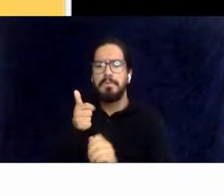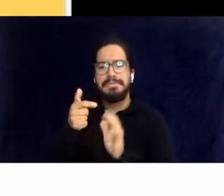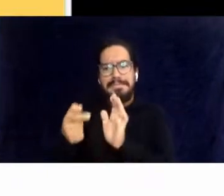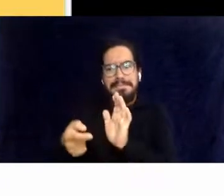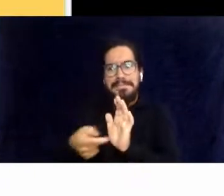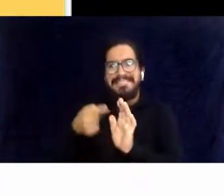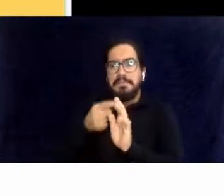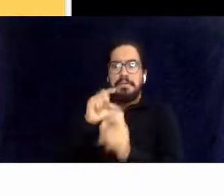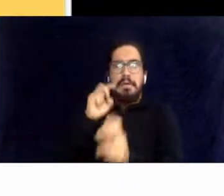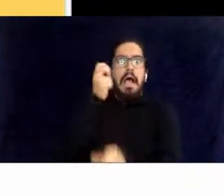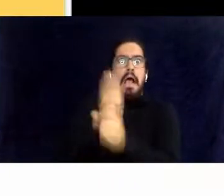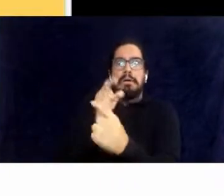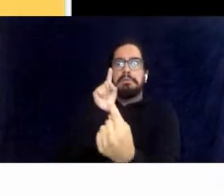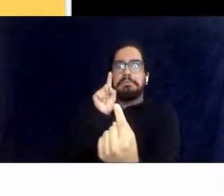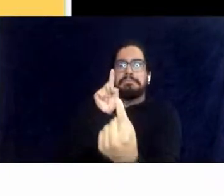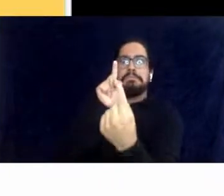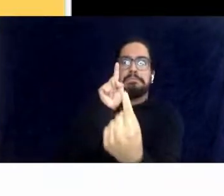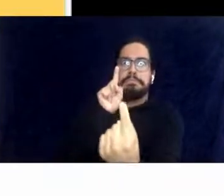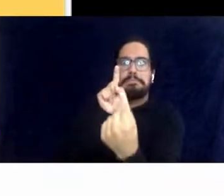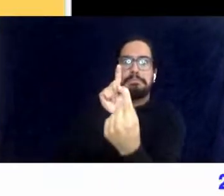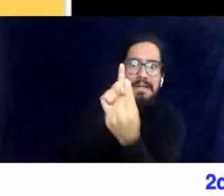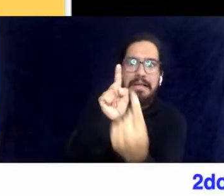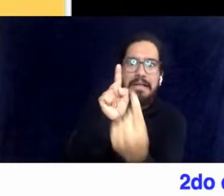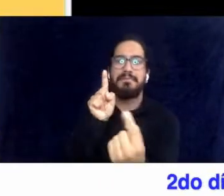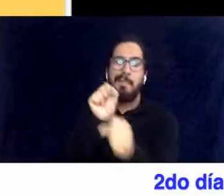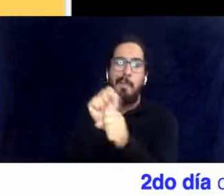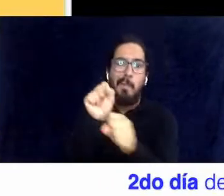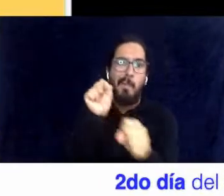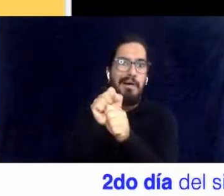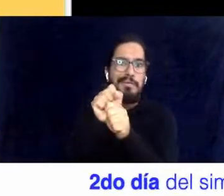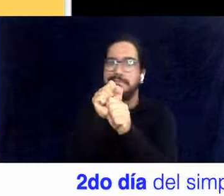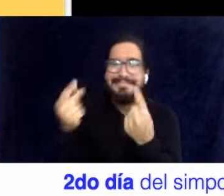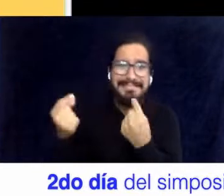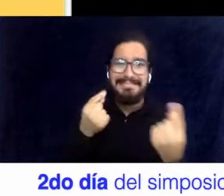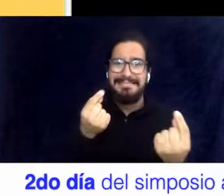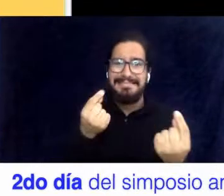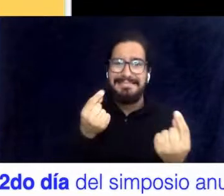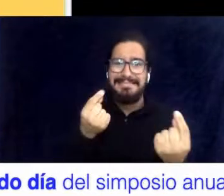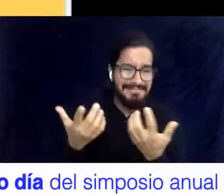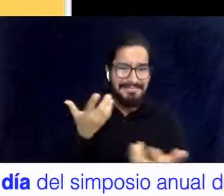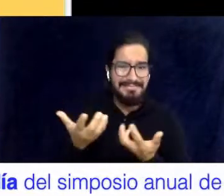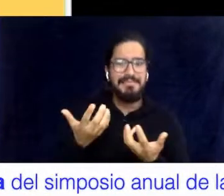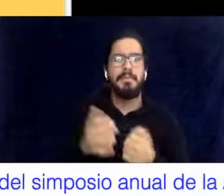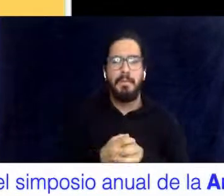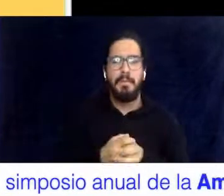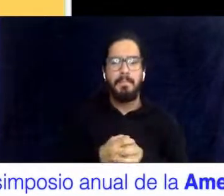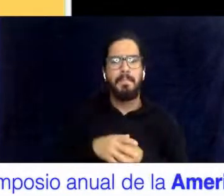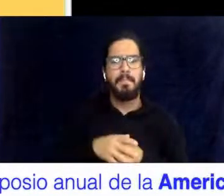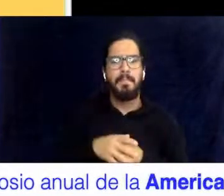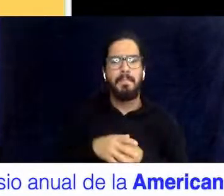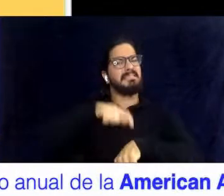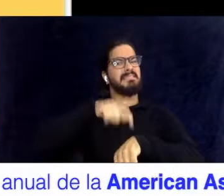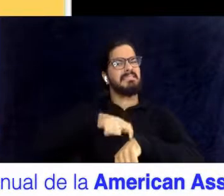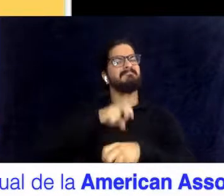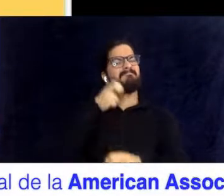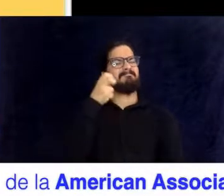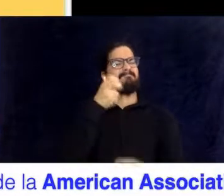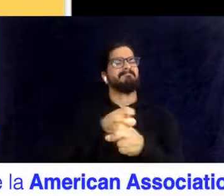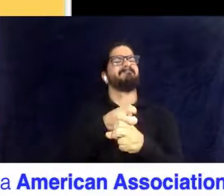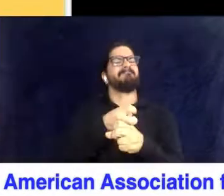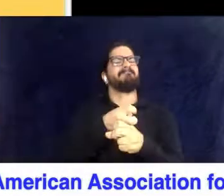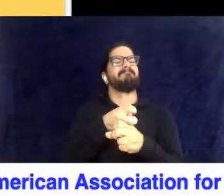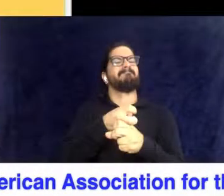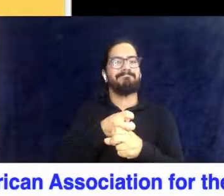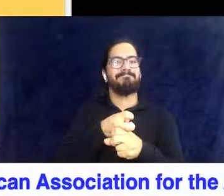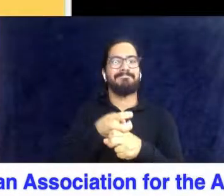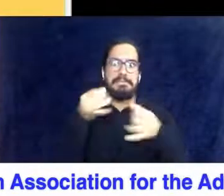of risk. How do I carry out my work? So this has been a very unsettling time for me, and I'm still figuring out